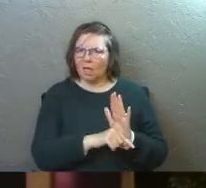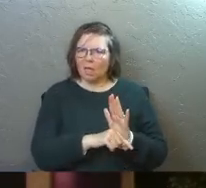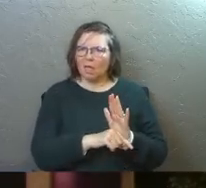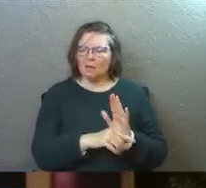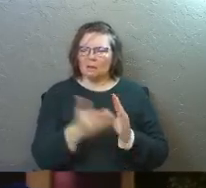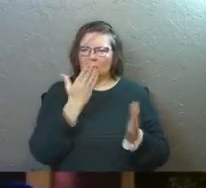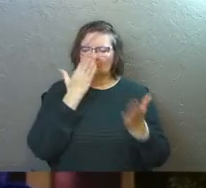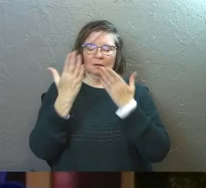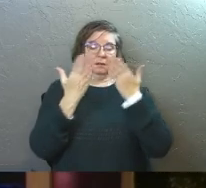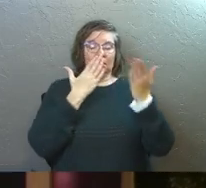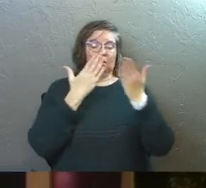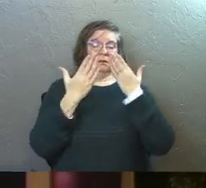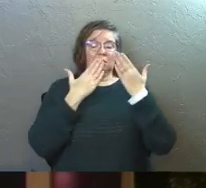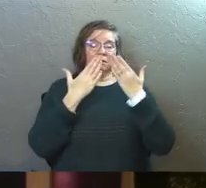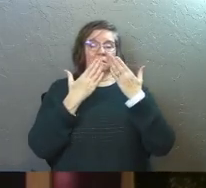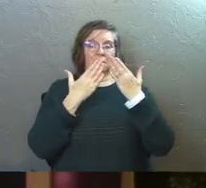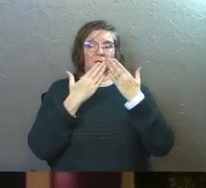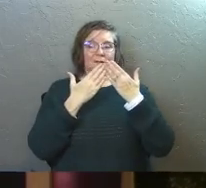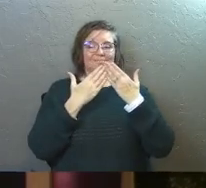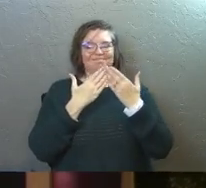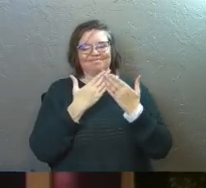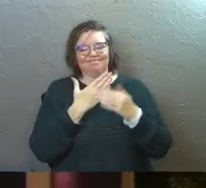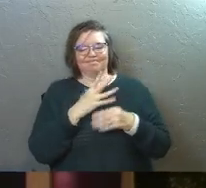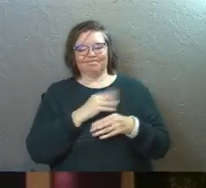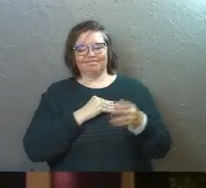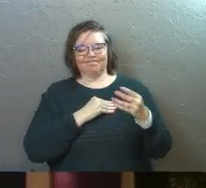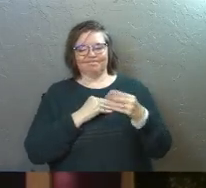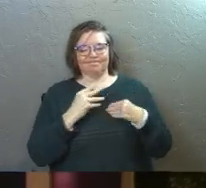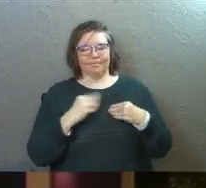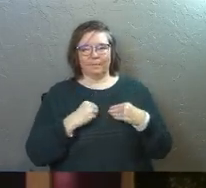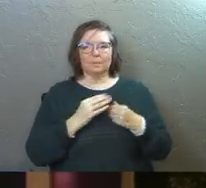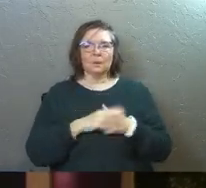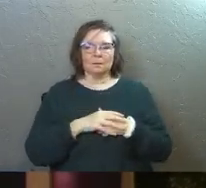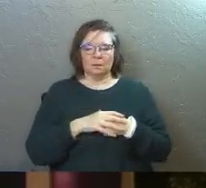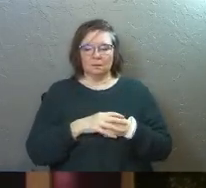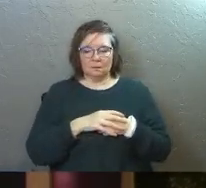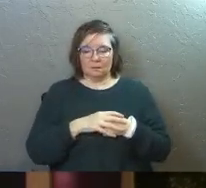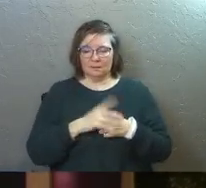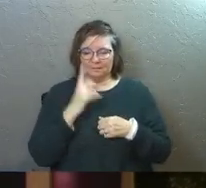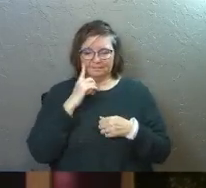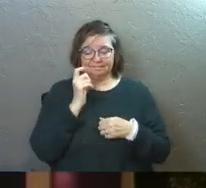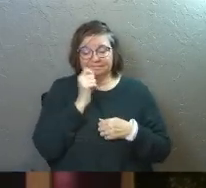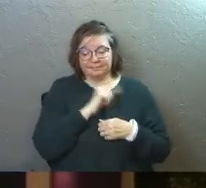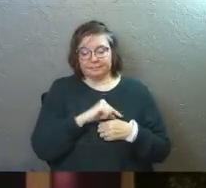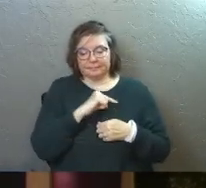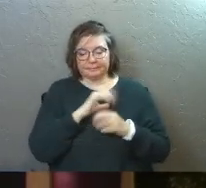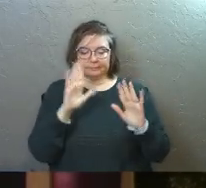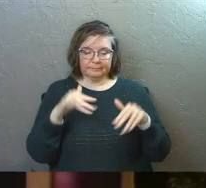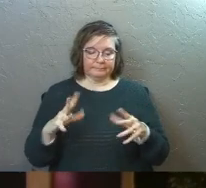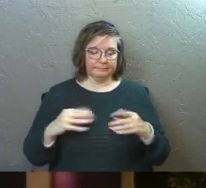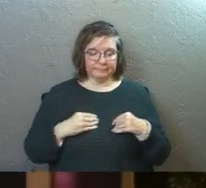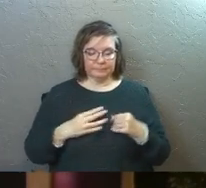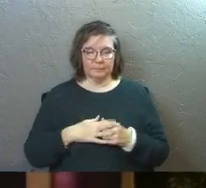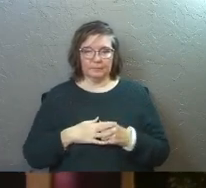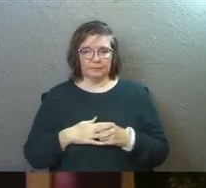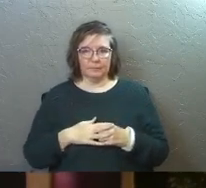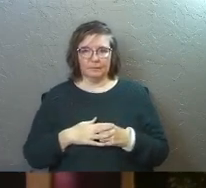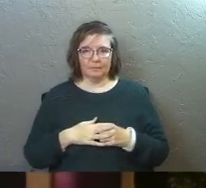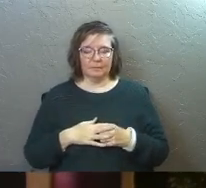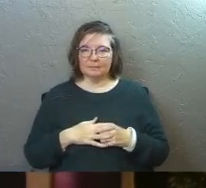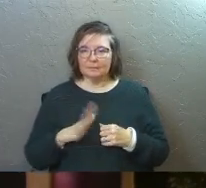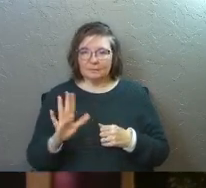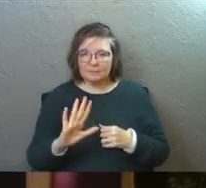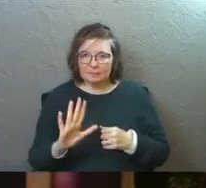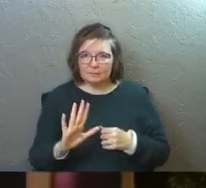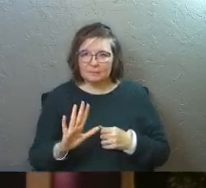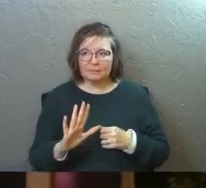voice except for Jesus's voice that holds us back and says, I don't know if you qualify for that. I don't know if you're able or going to be able to get to a spot like that. And